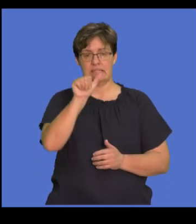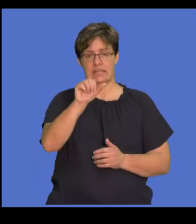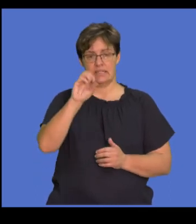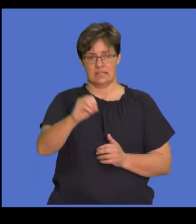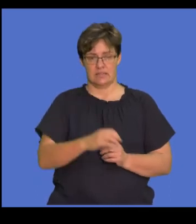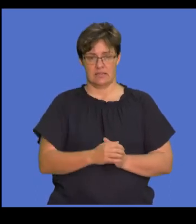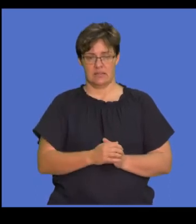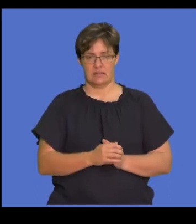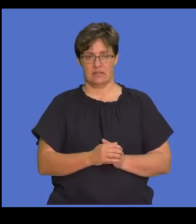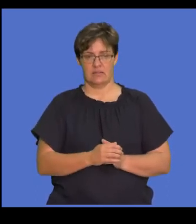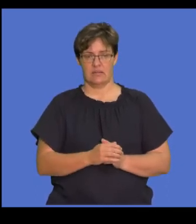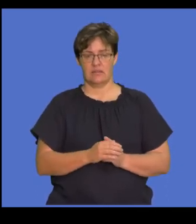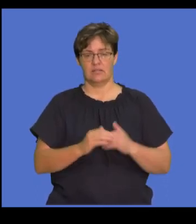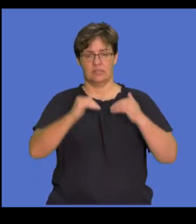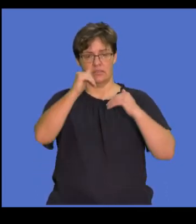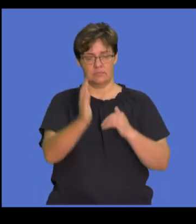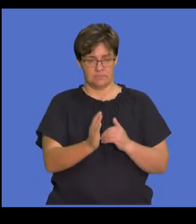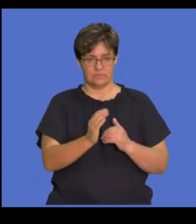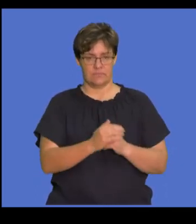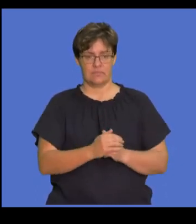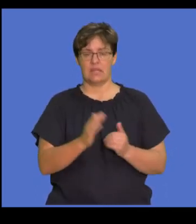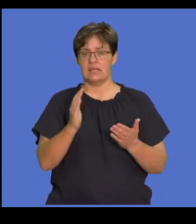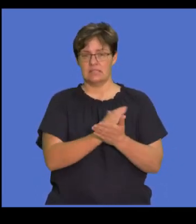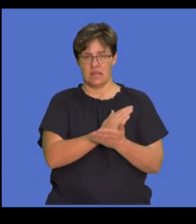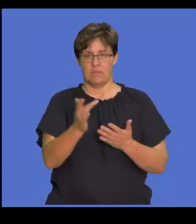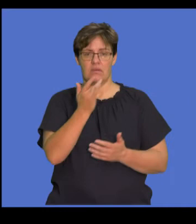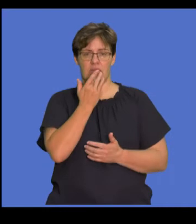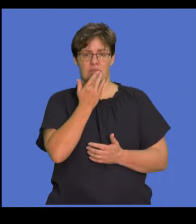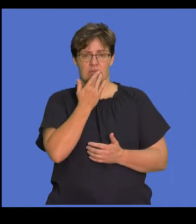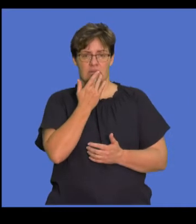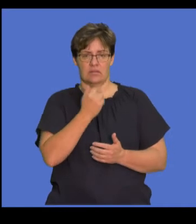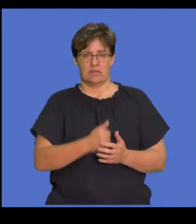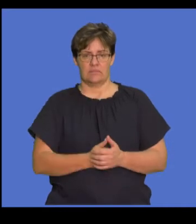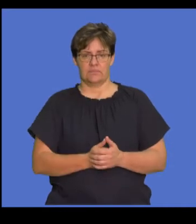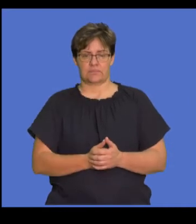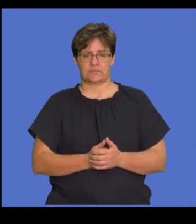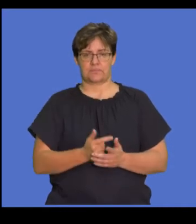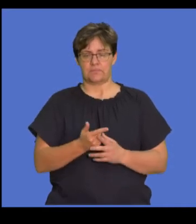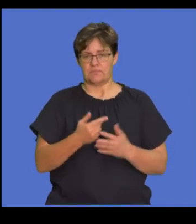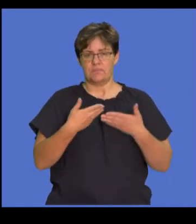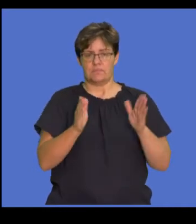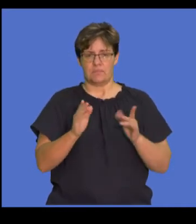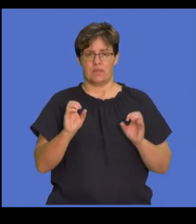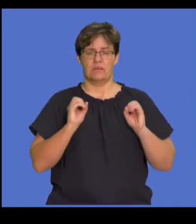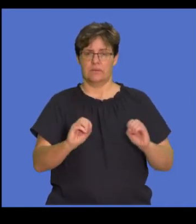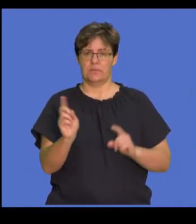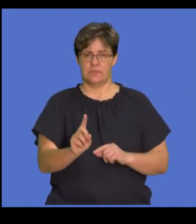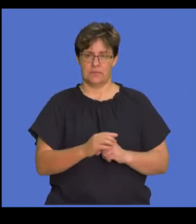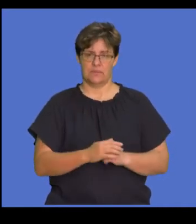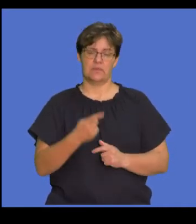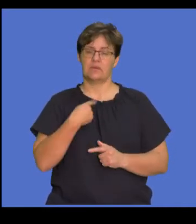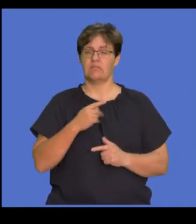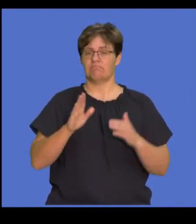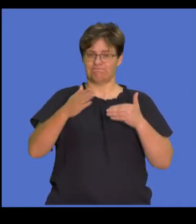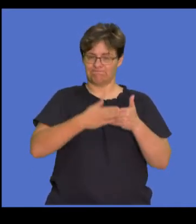60. Close the bracket. Really, some calculators prefer that you close the bracket and you don't leave it open. So just